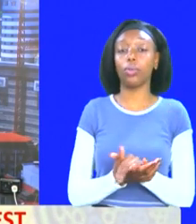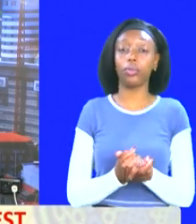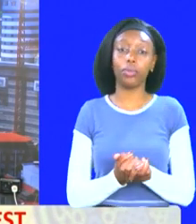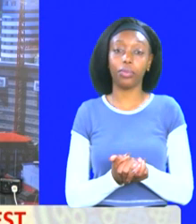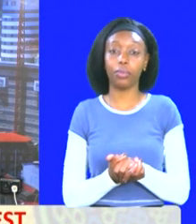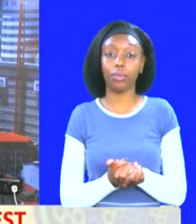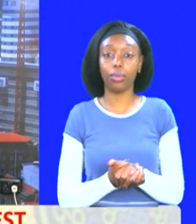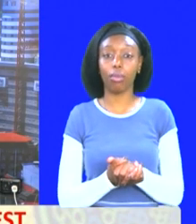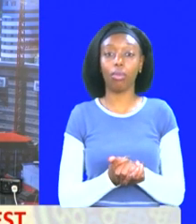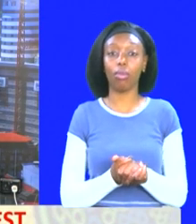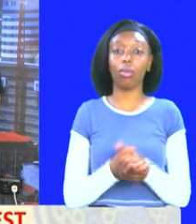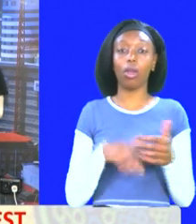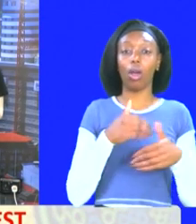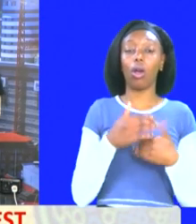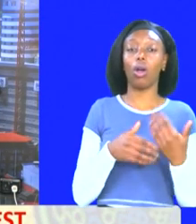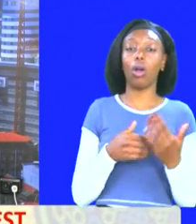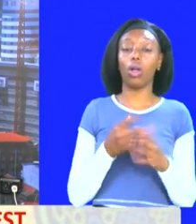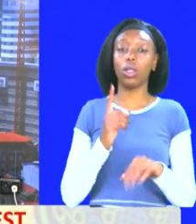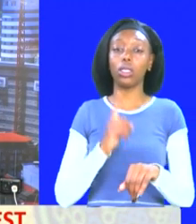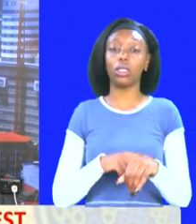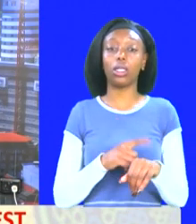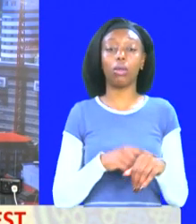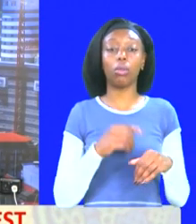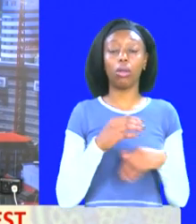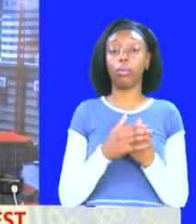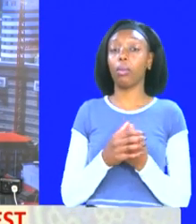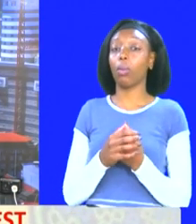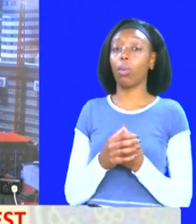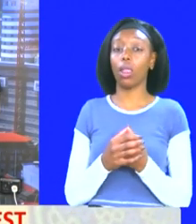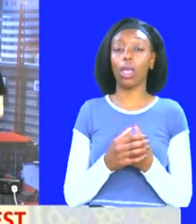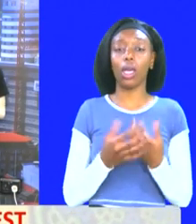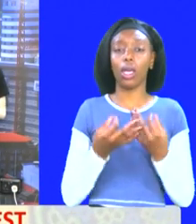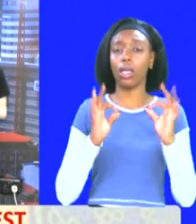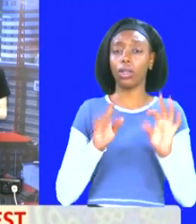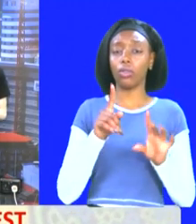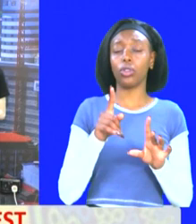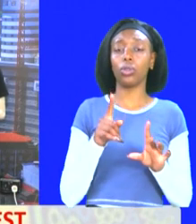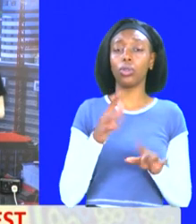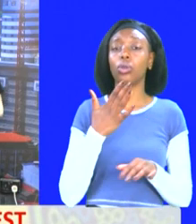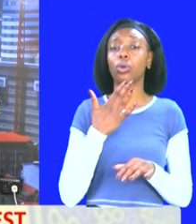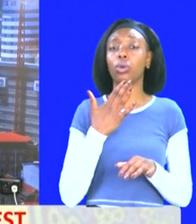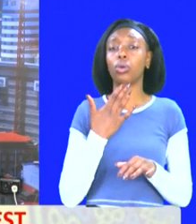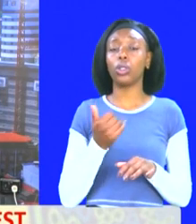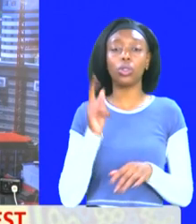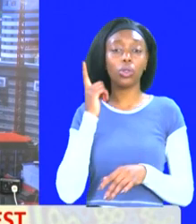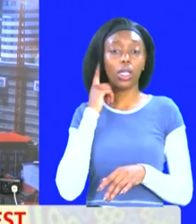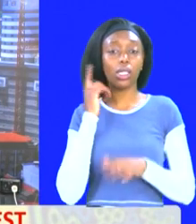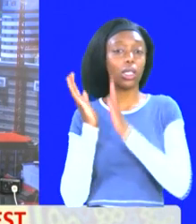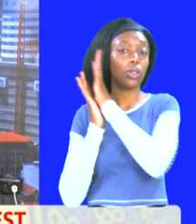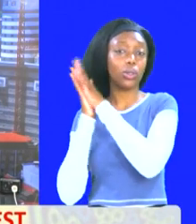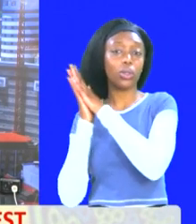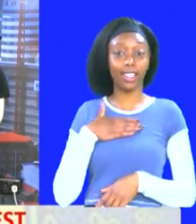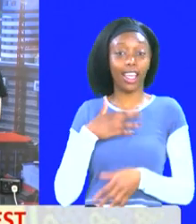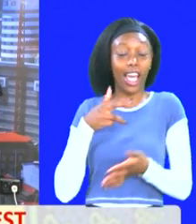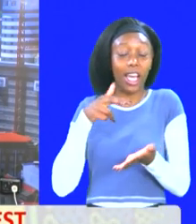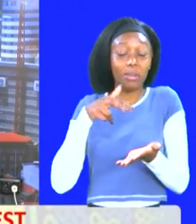We legalize each and everything. The DJ Tombia, everything, every other music that's related to reggae. Hope me skim teratera when you may flow. Any